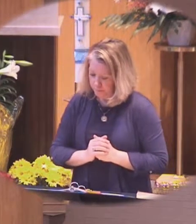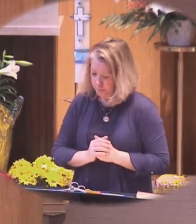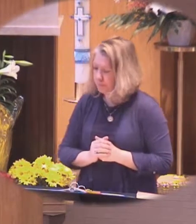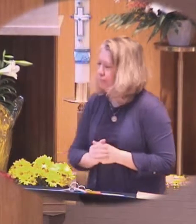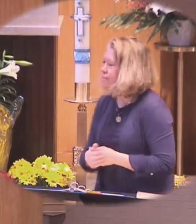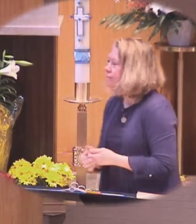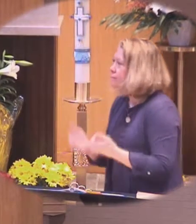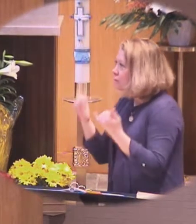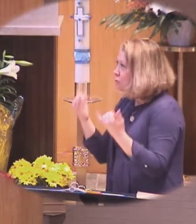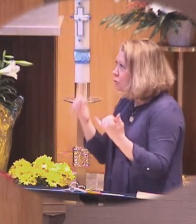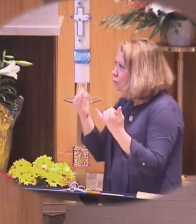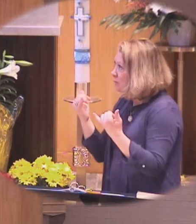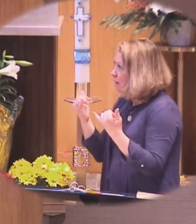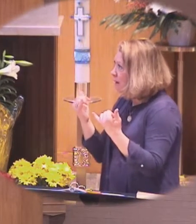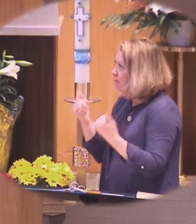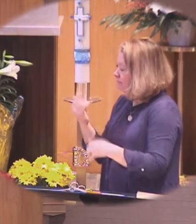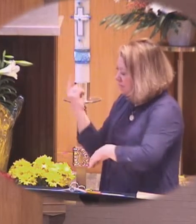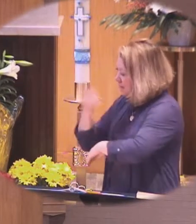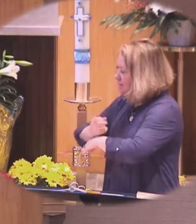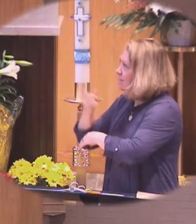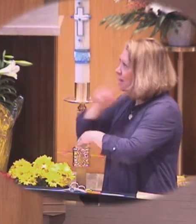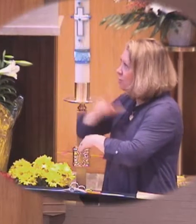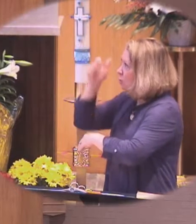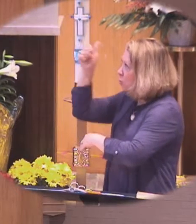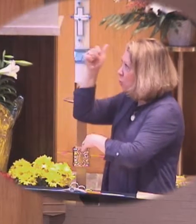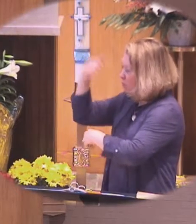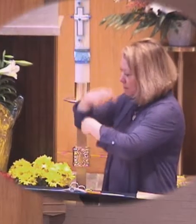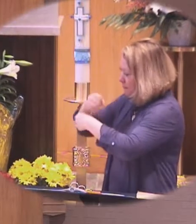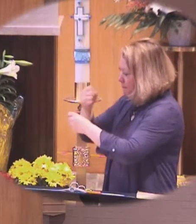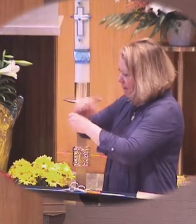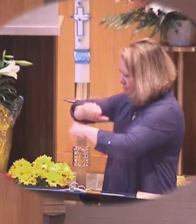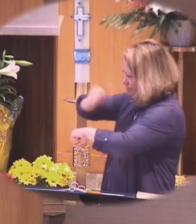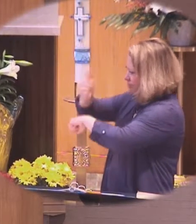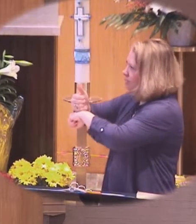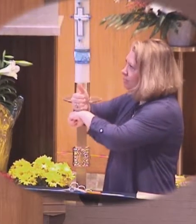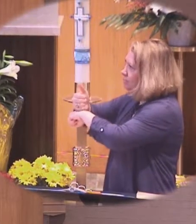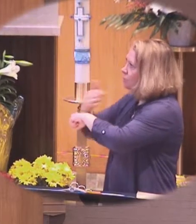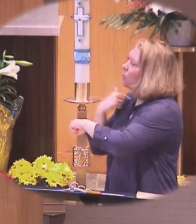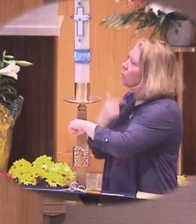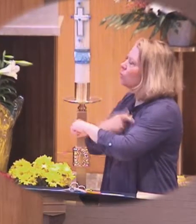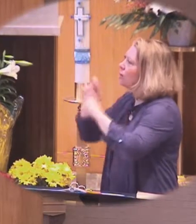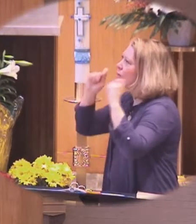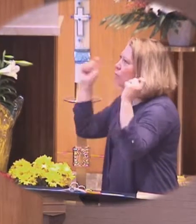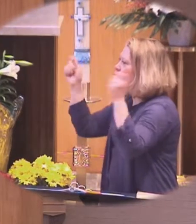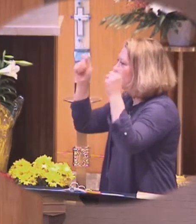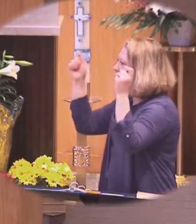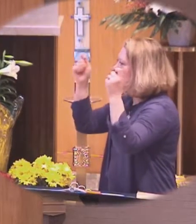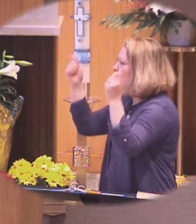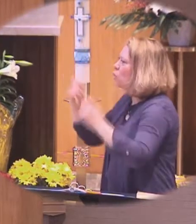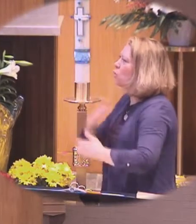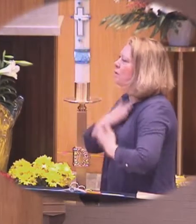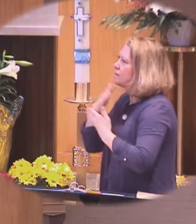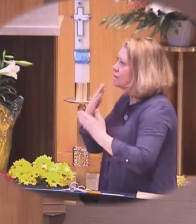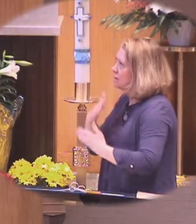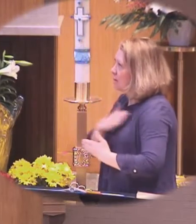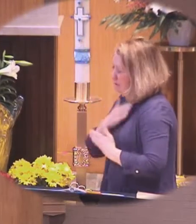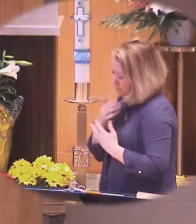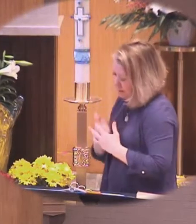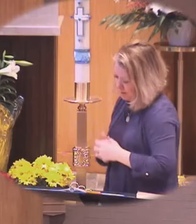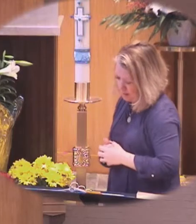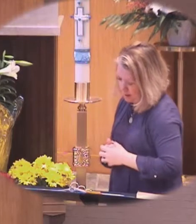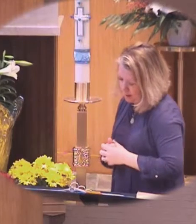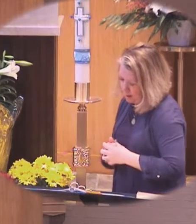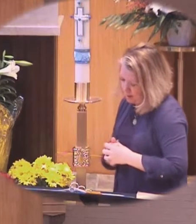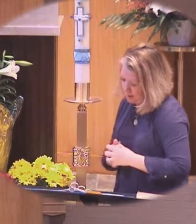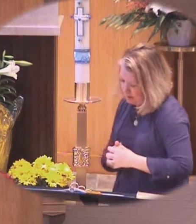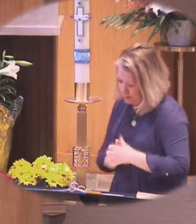glad. This is the day the Lord has made. Let us rejoice and